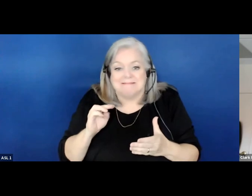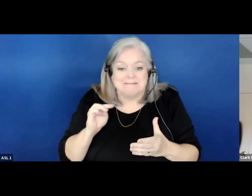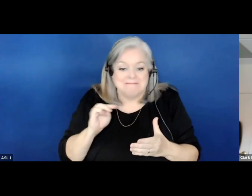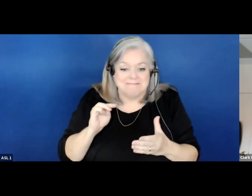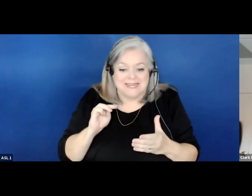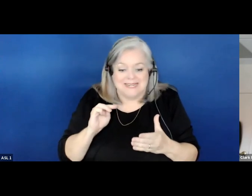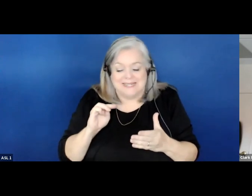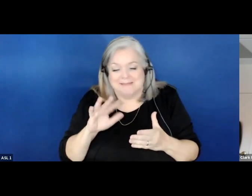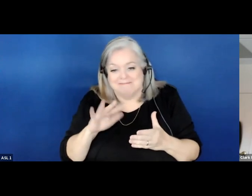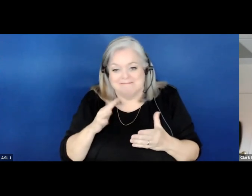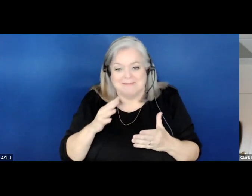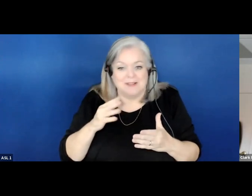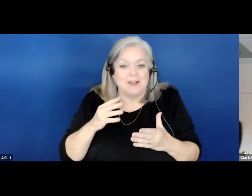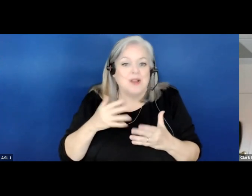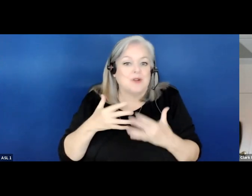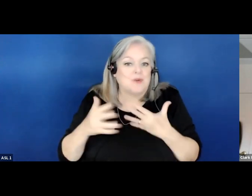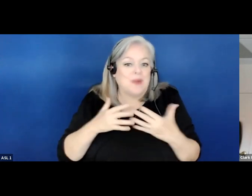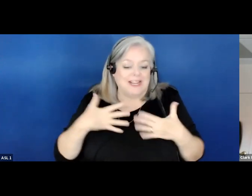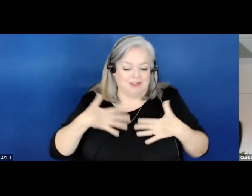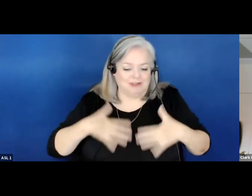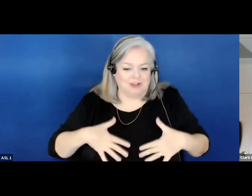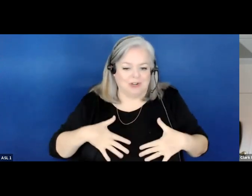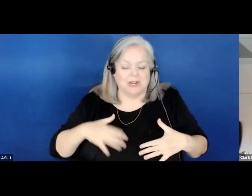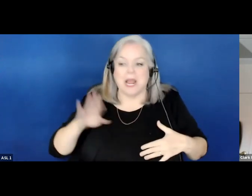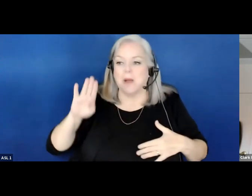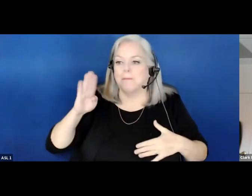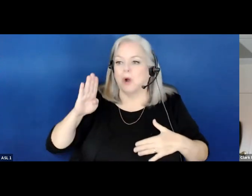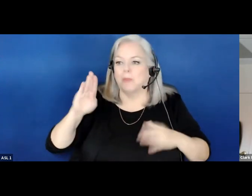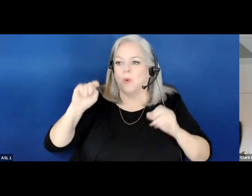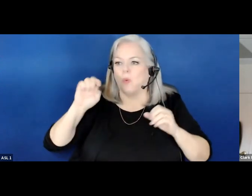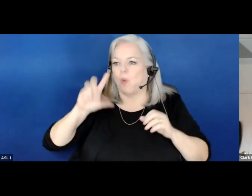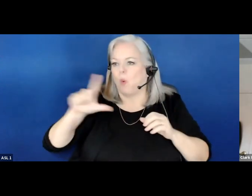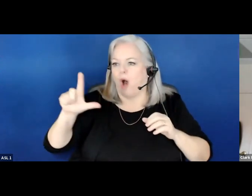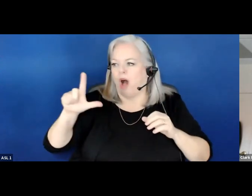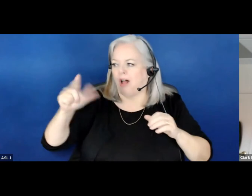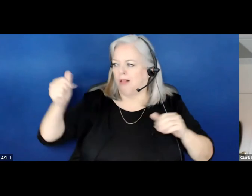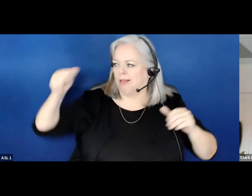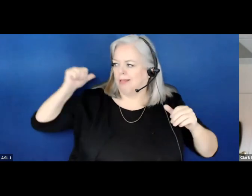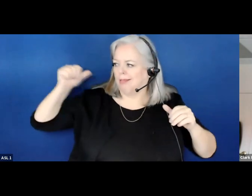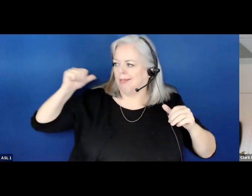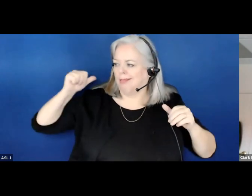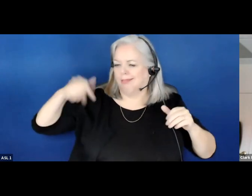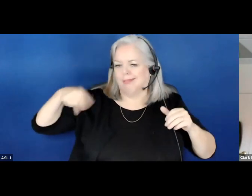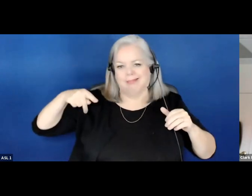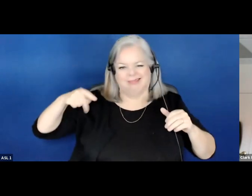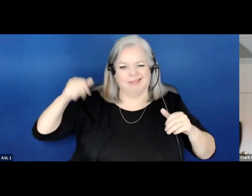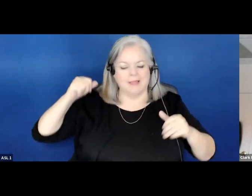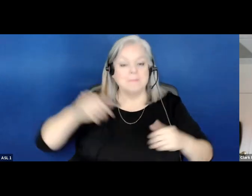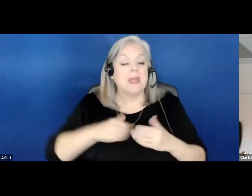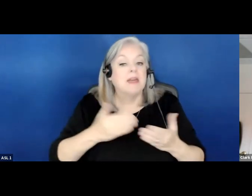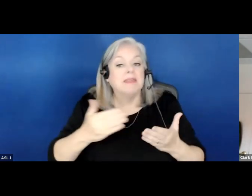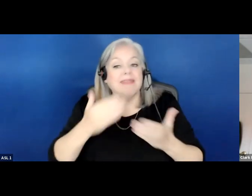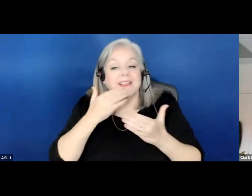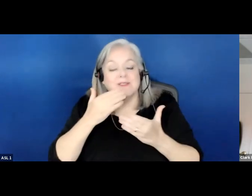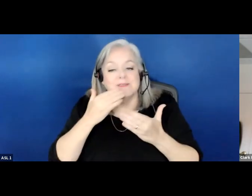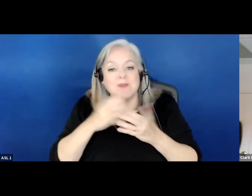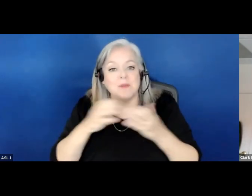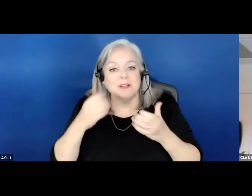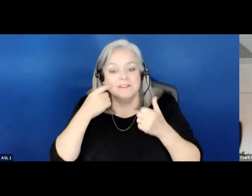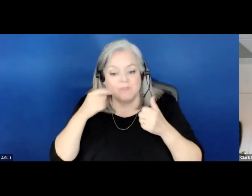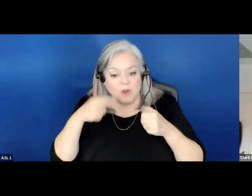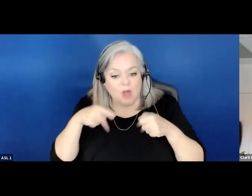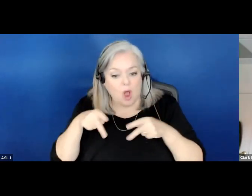and with a purple wall as a background behind me. Thank you so much for the opportunity